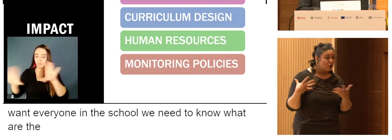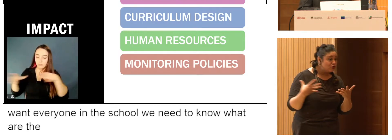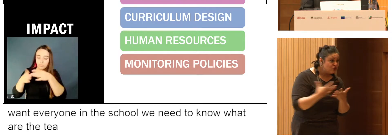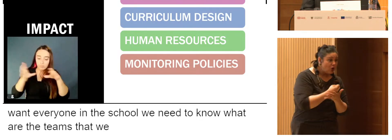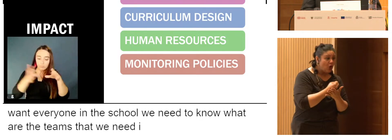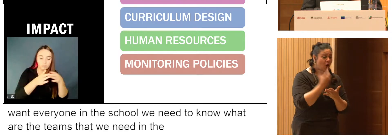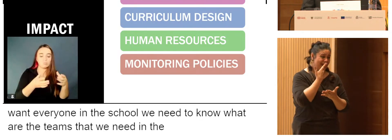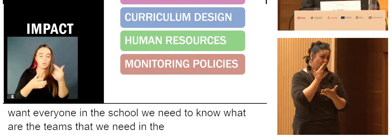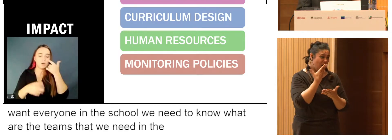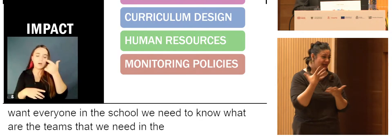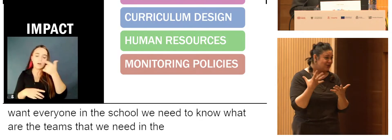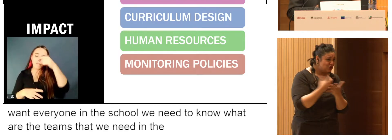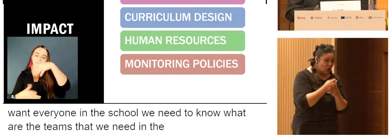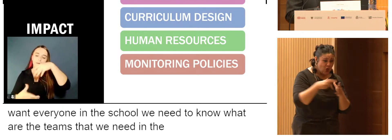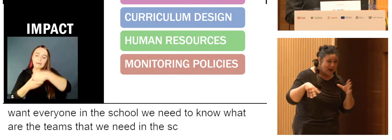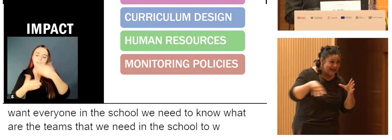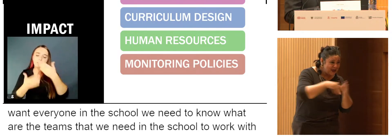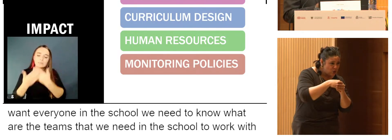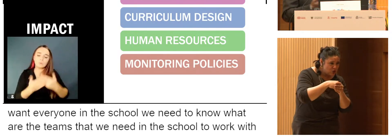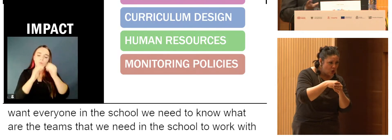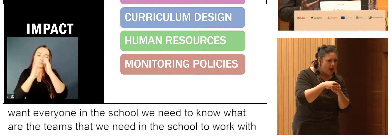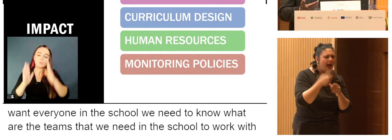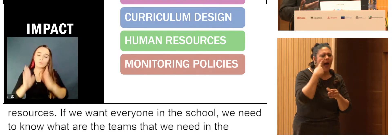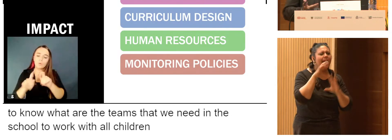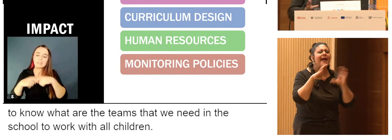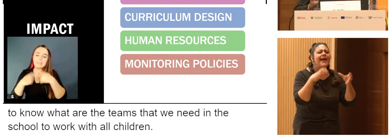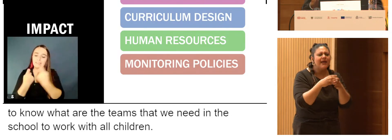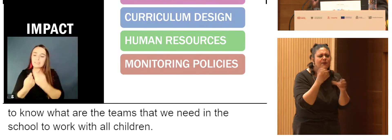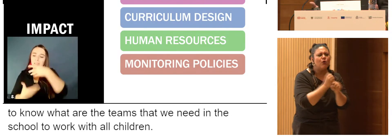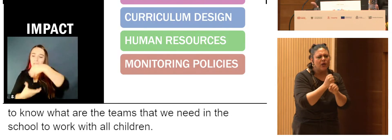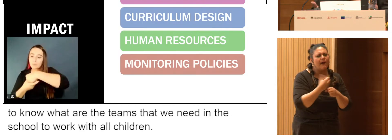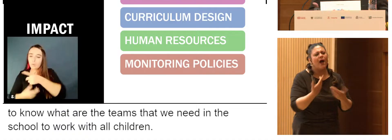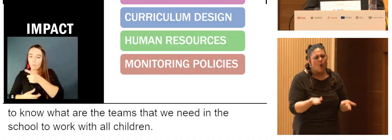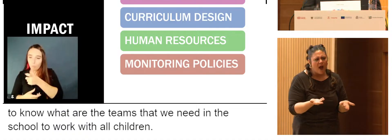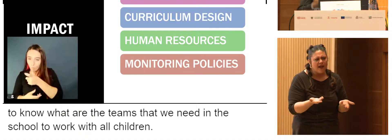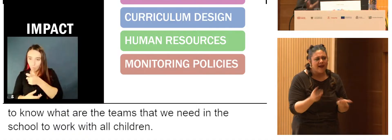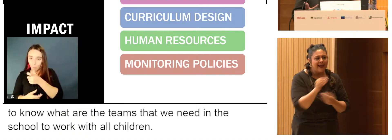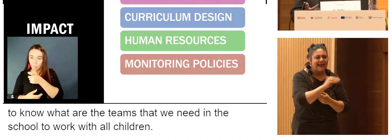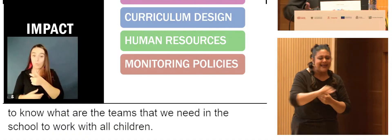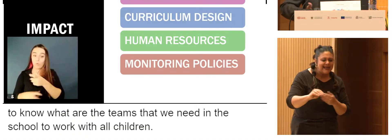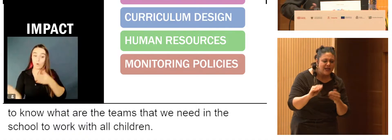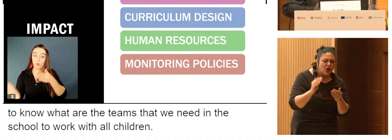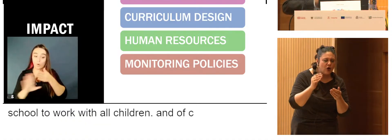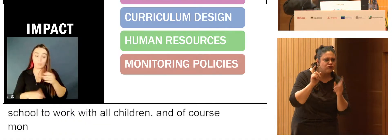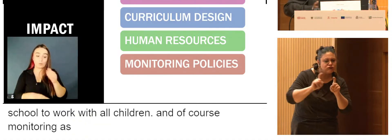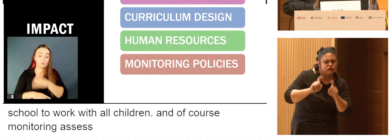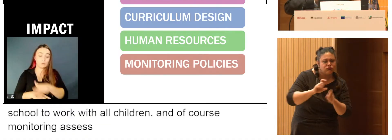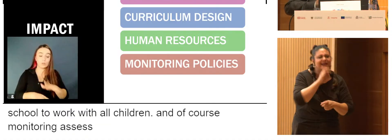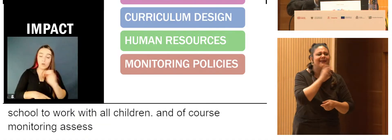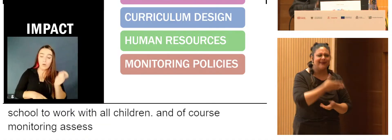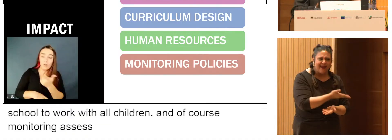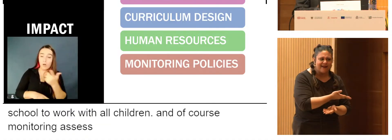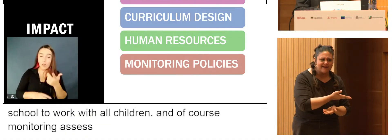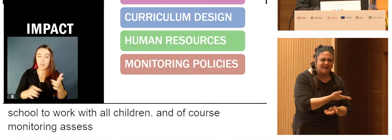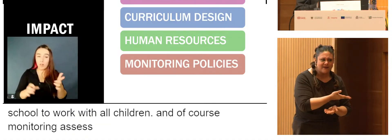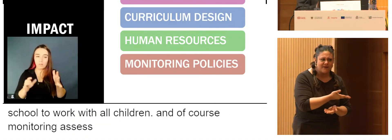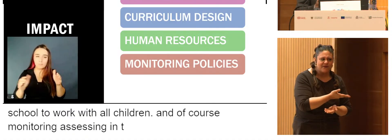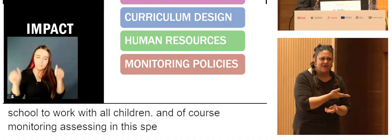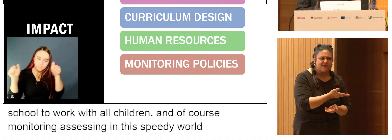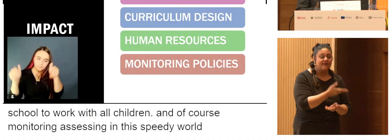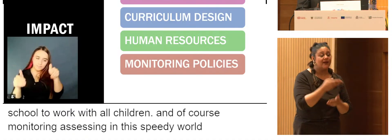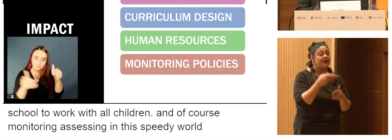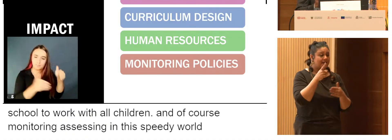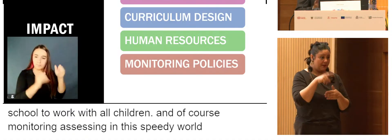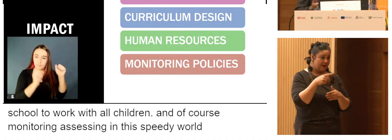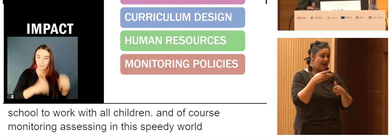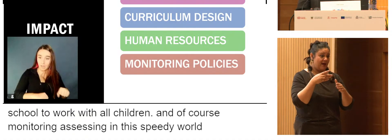school to work with all children. And of course, monitoring, assessing in this speedy world becomes